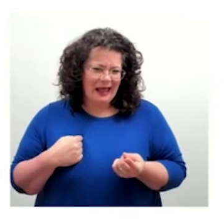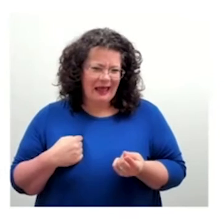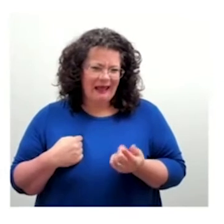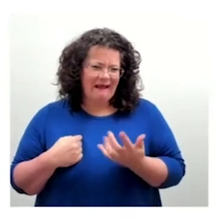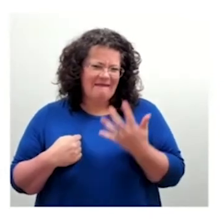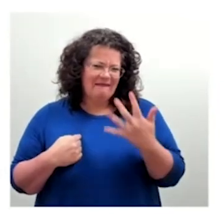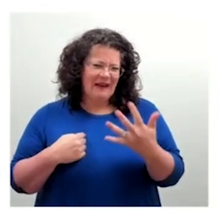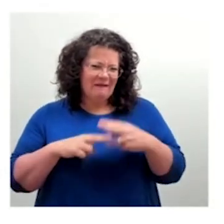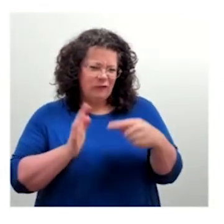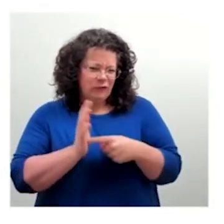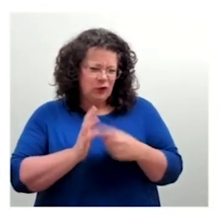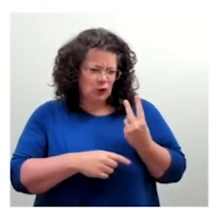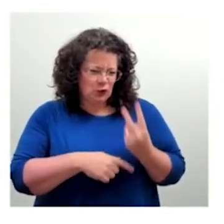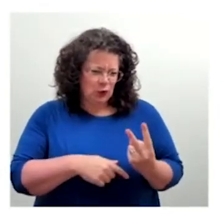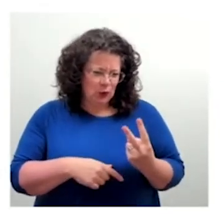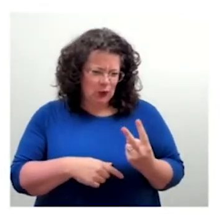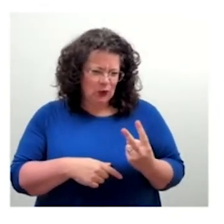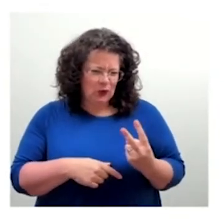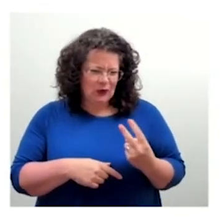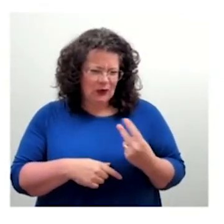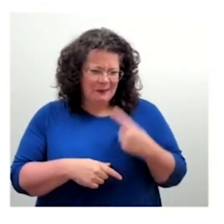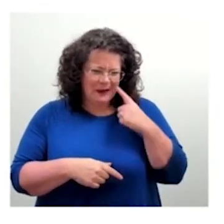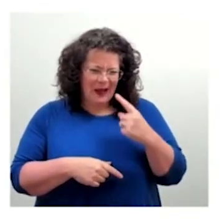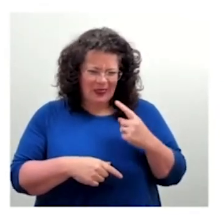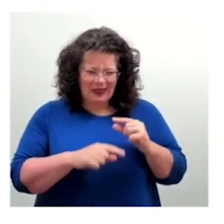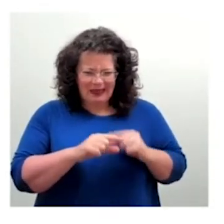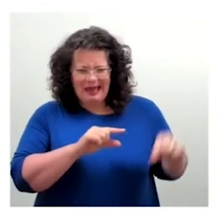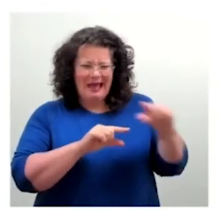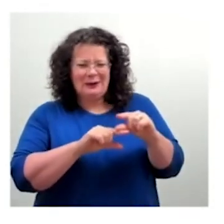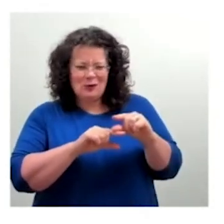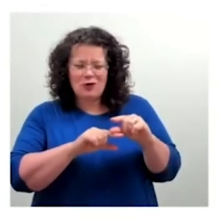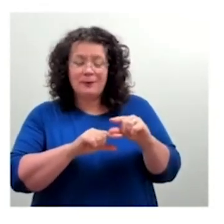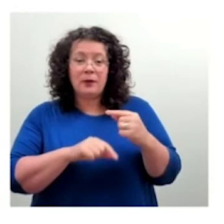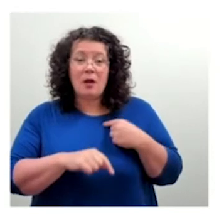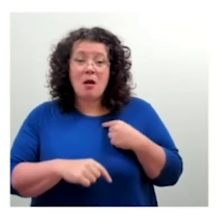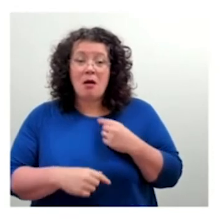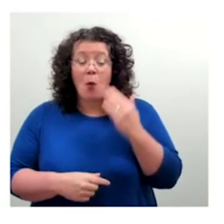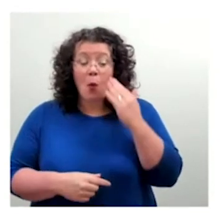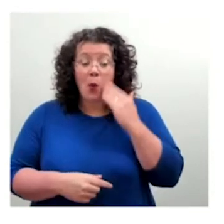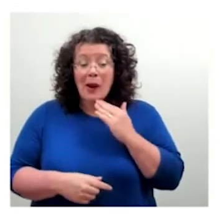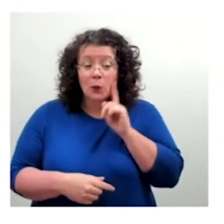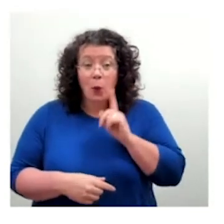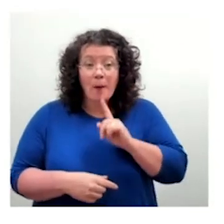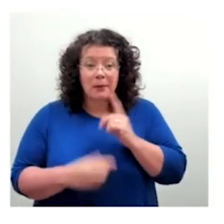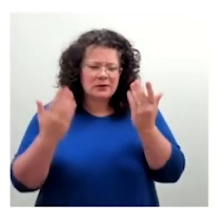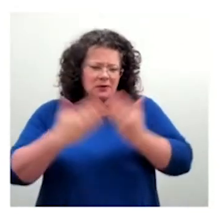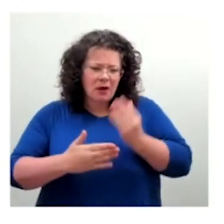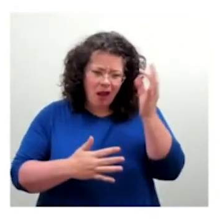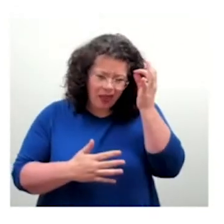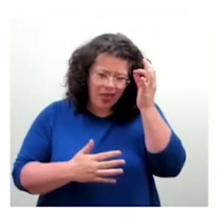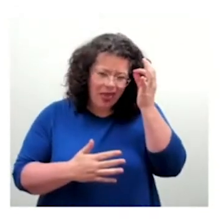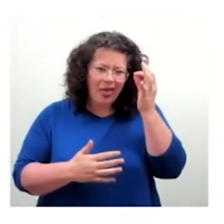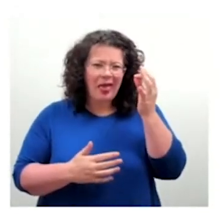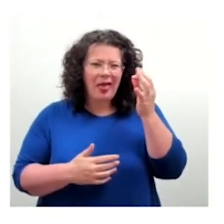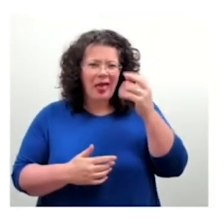I've got quite a blunt fringe across the front, which hides the terrible eyebrows. And I'm from the BBC, so as a change